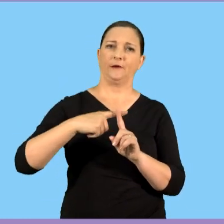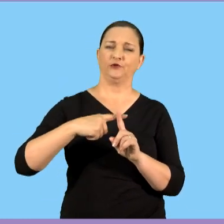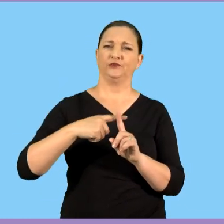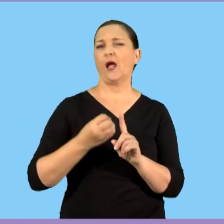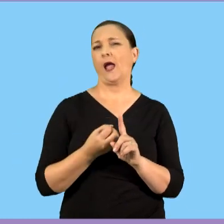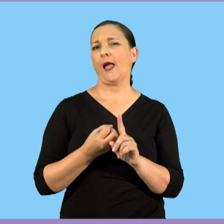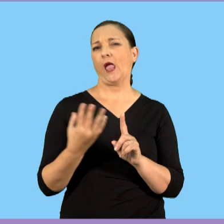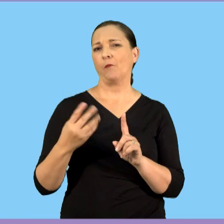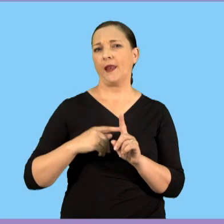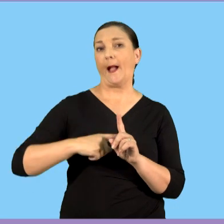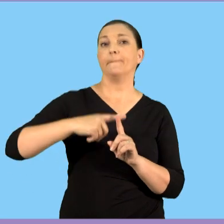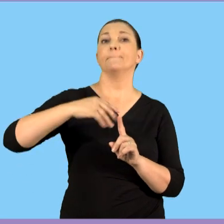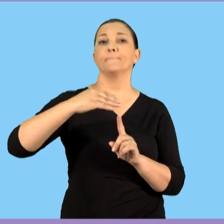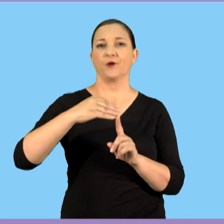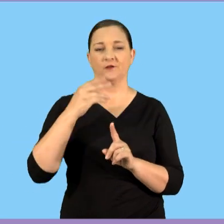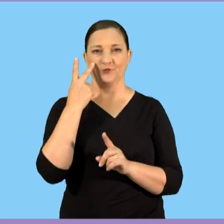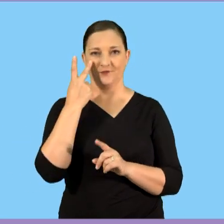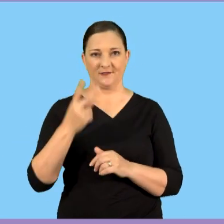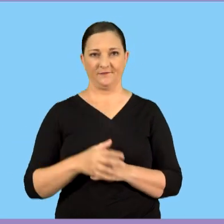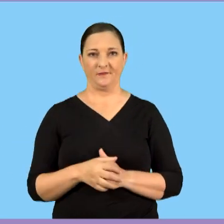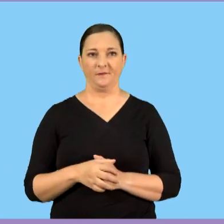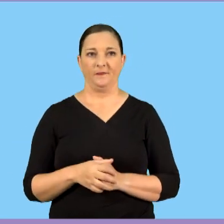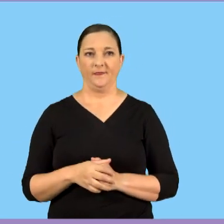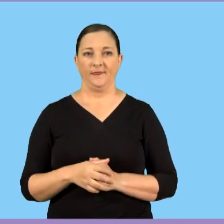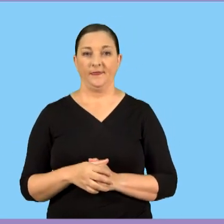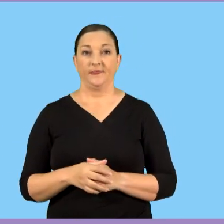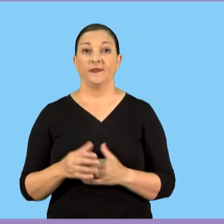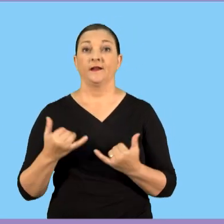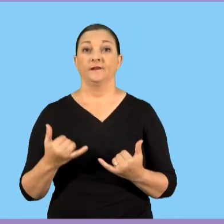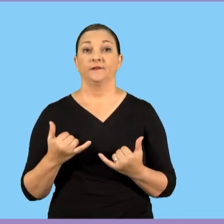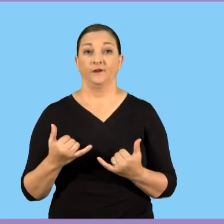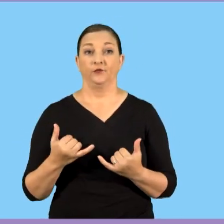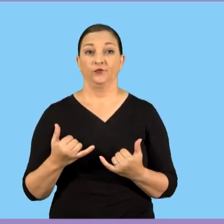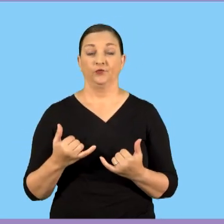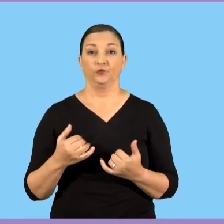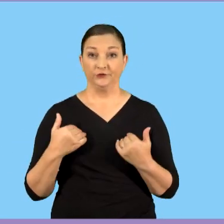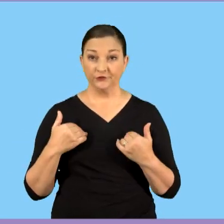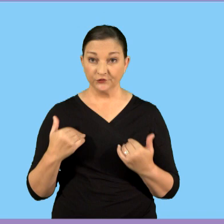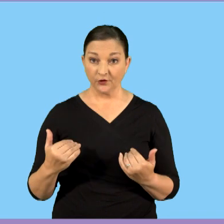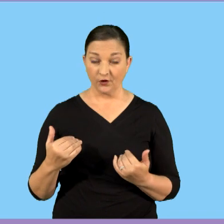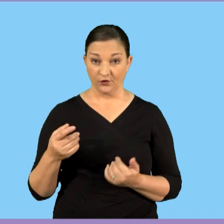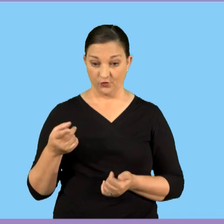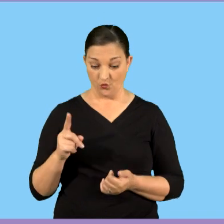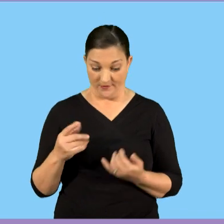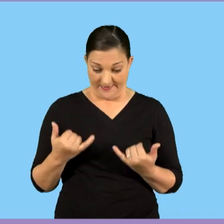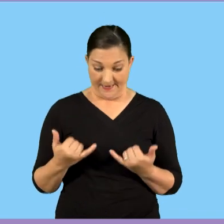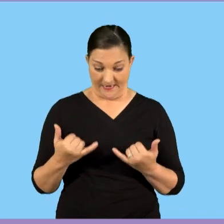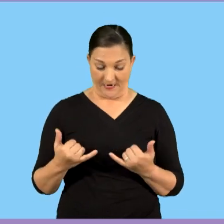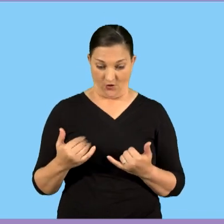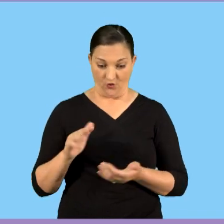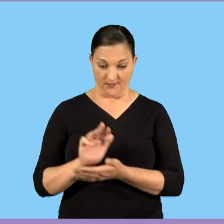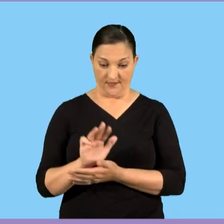how many degrees that temperature went up. Now, we are at 19